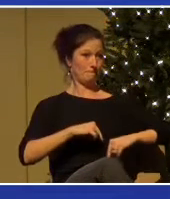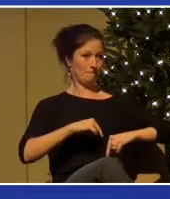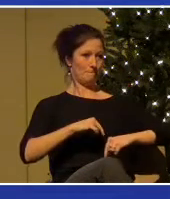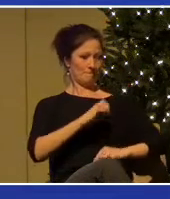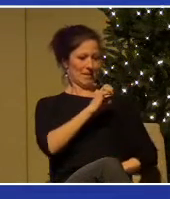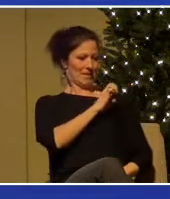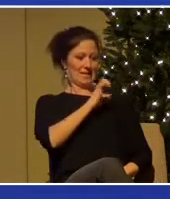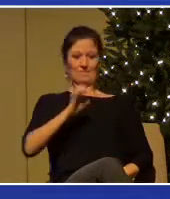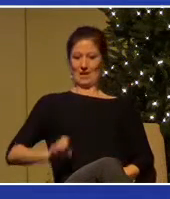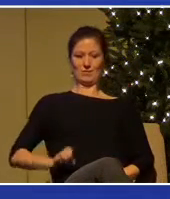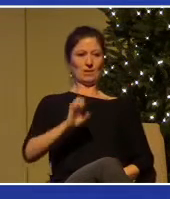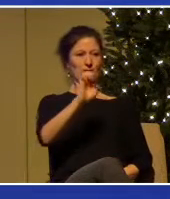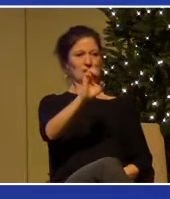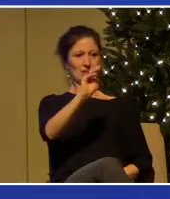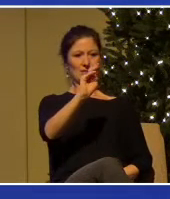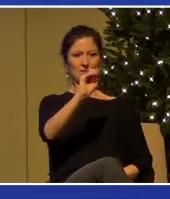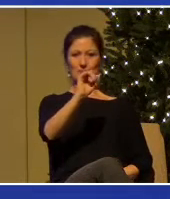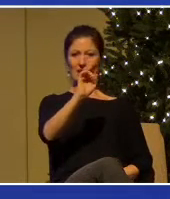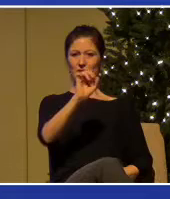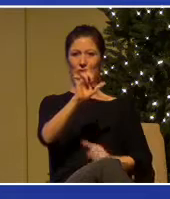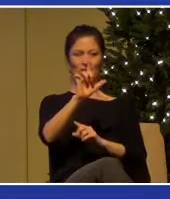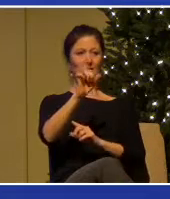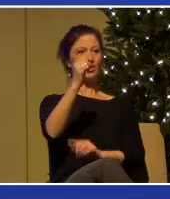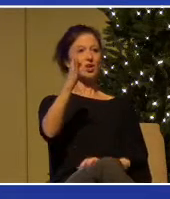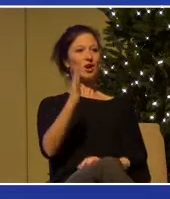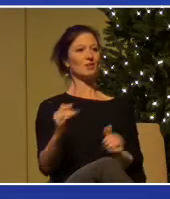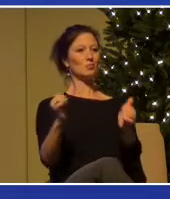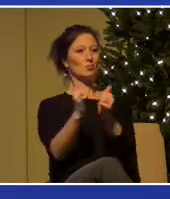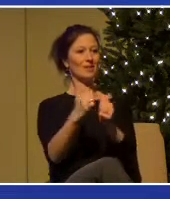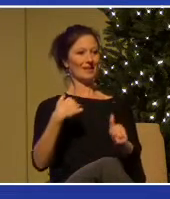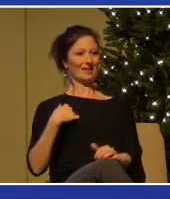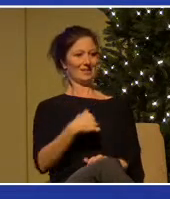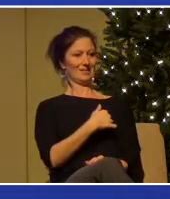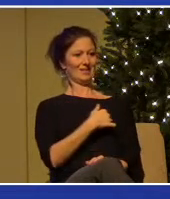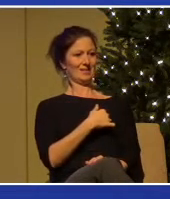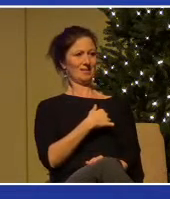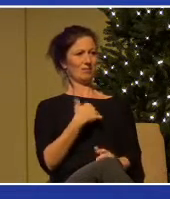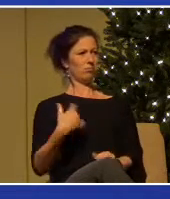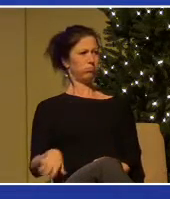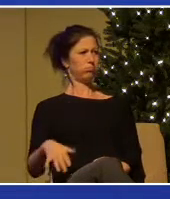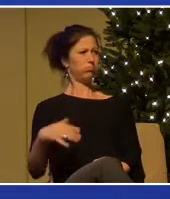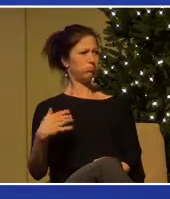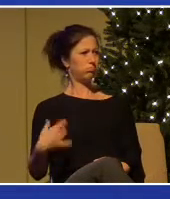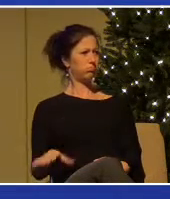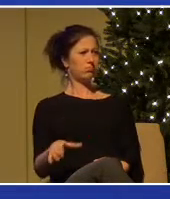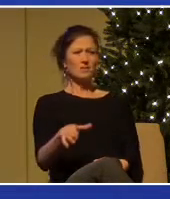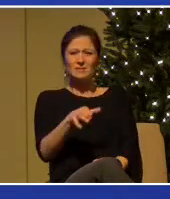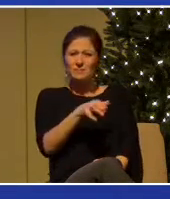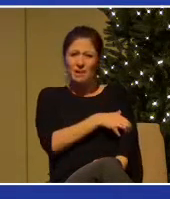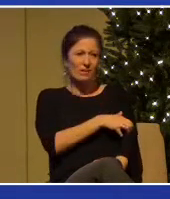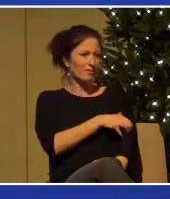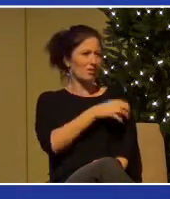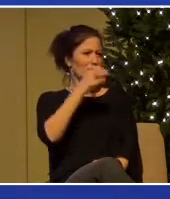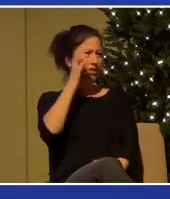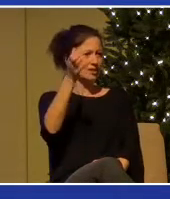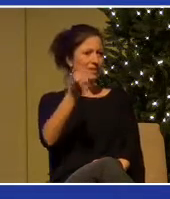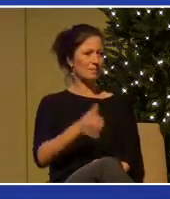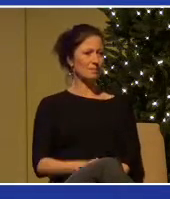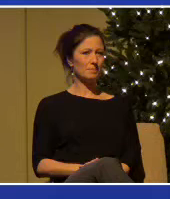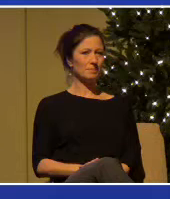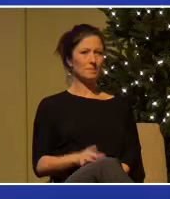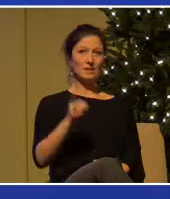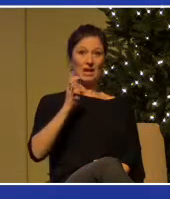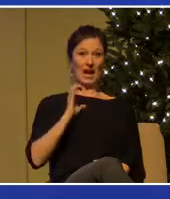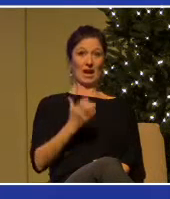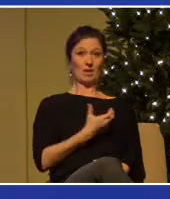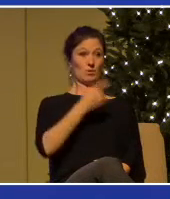Emmanuel, God with us. There's something incredibly powerful in that. Something incredibly powerful that our God